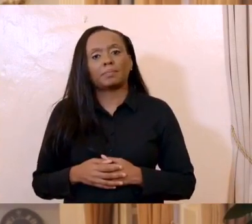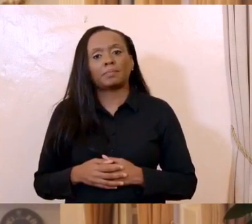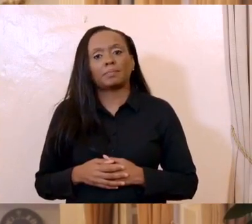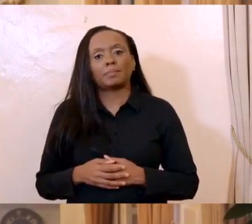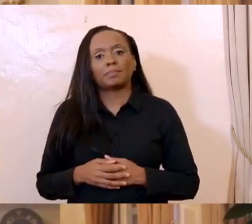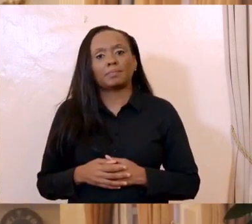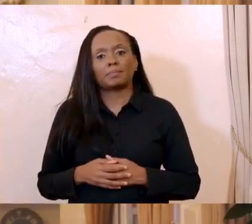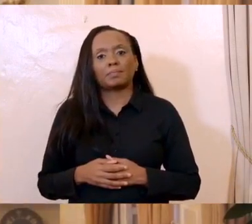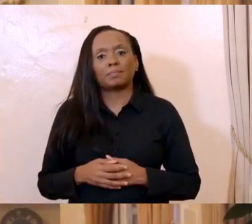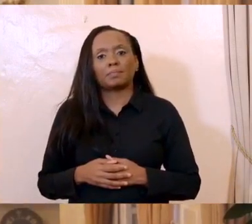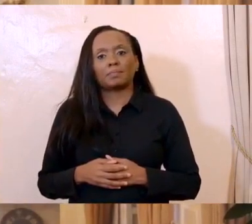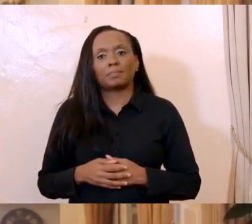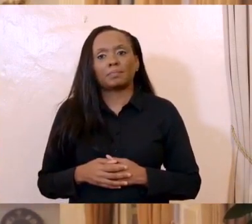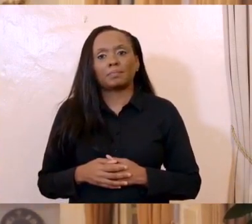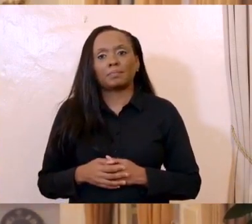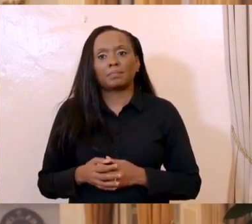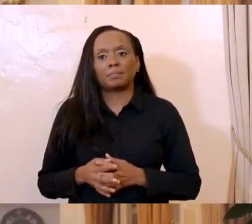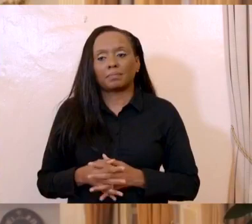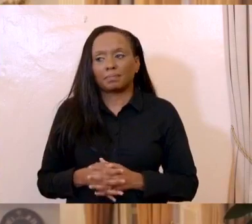lab.